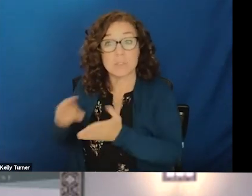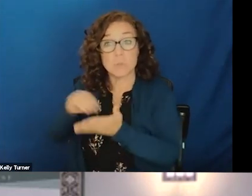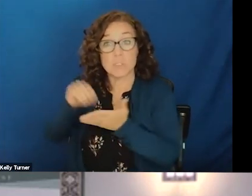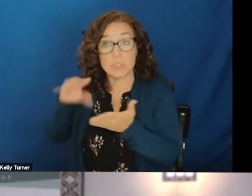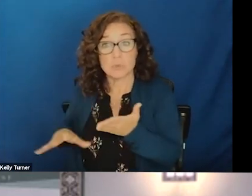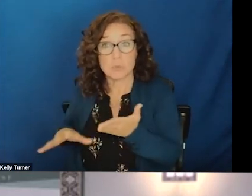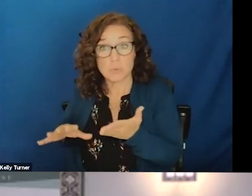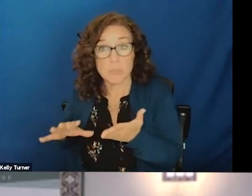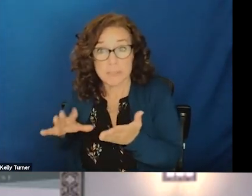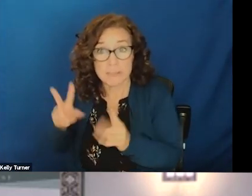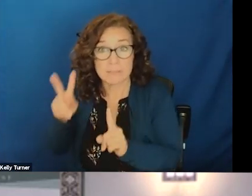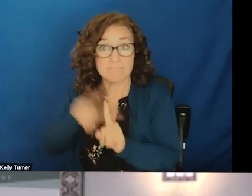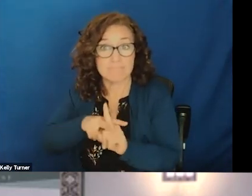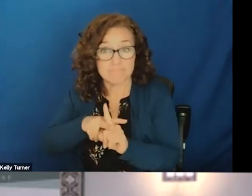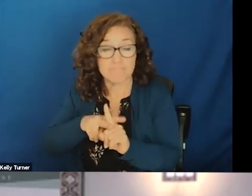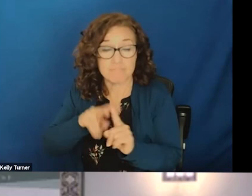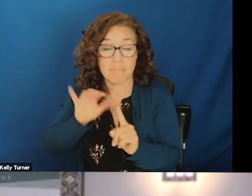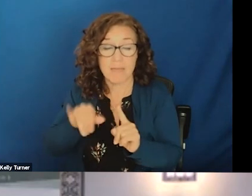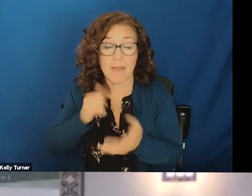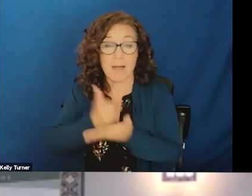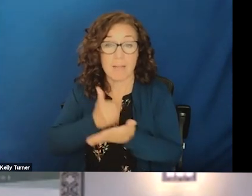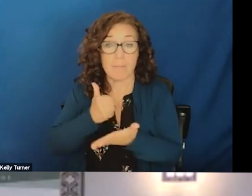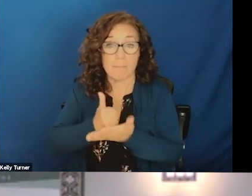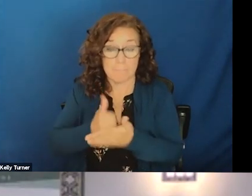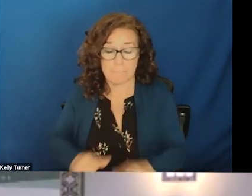It should be help.